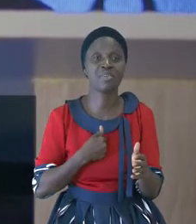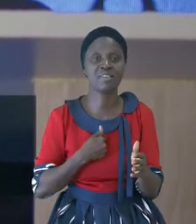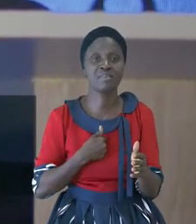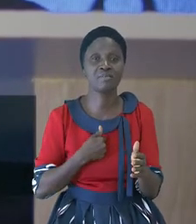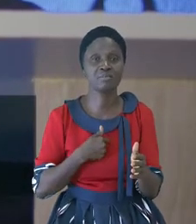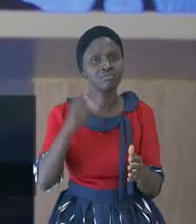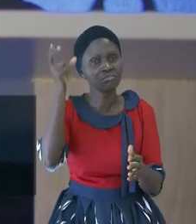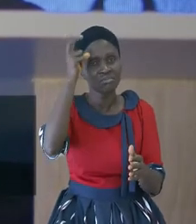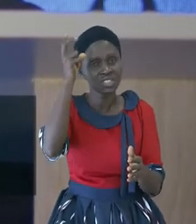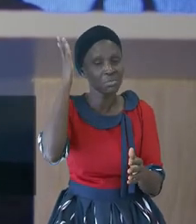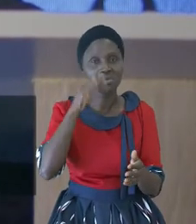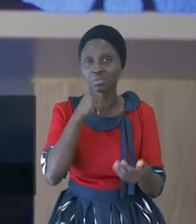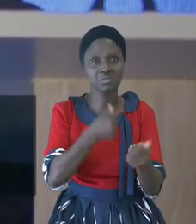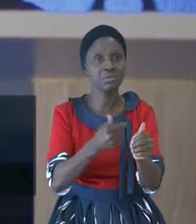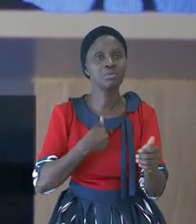Demons will not follow me.